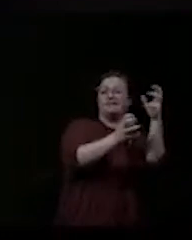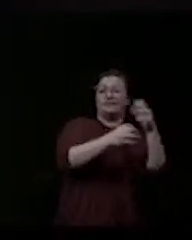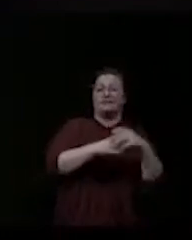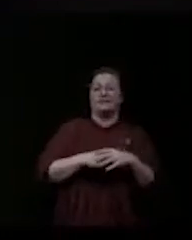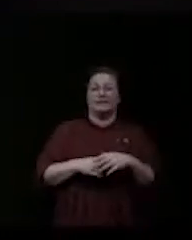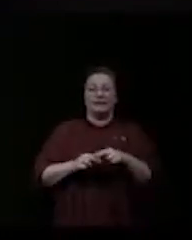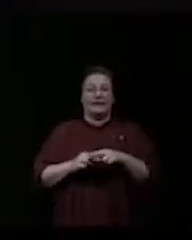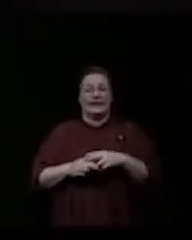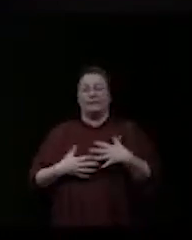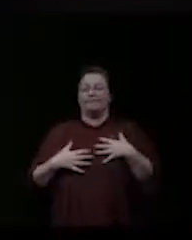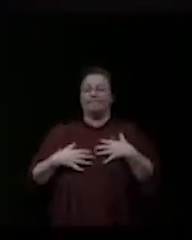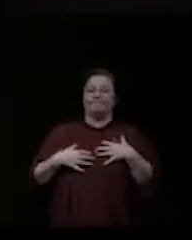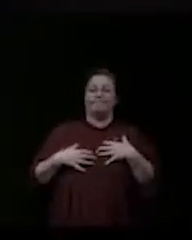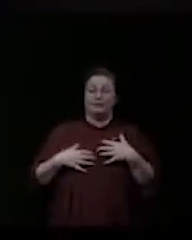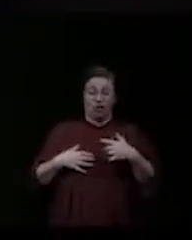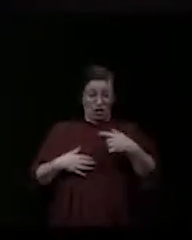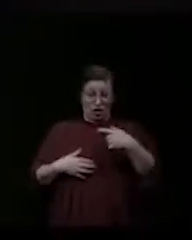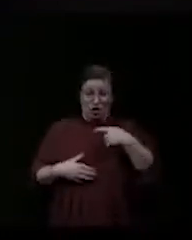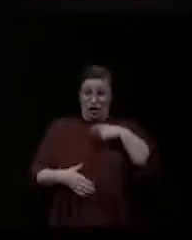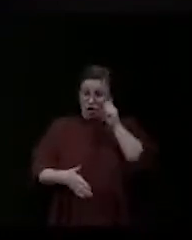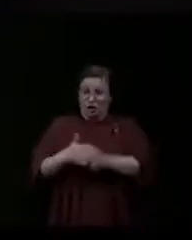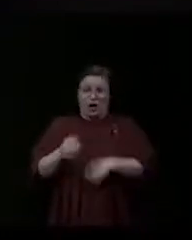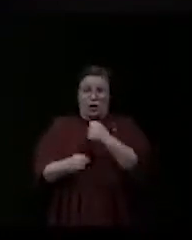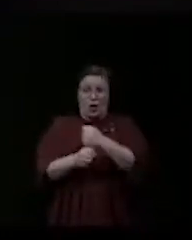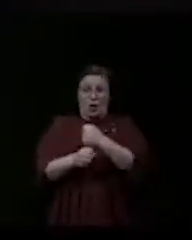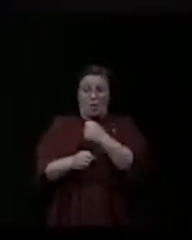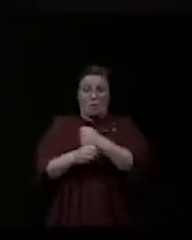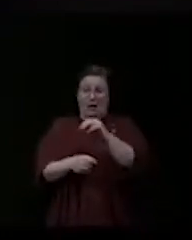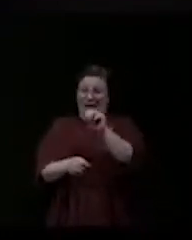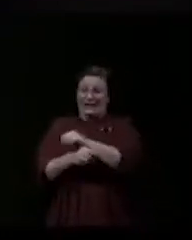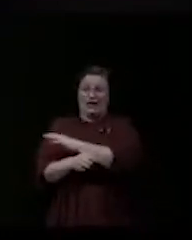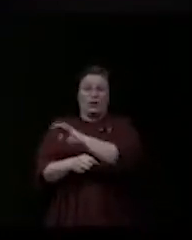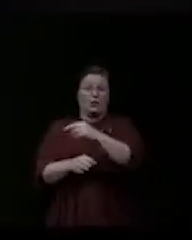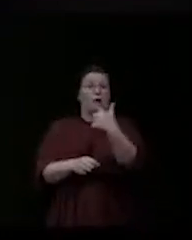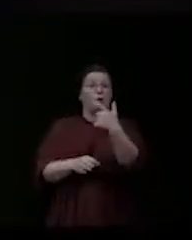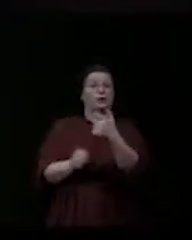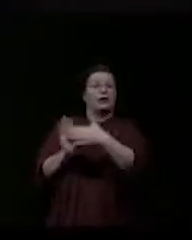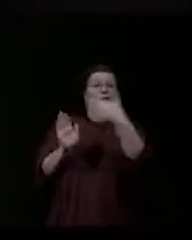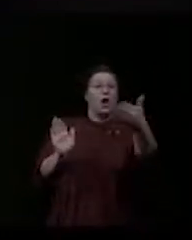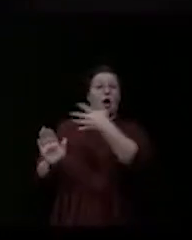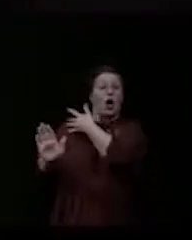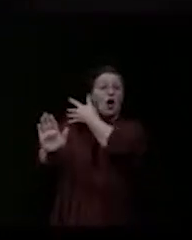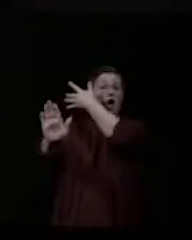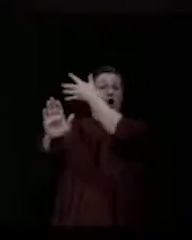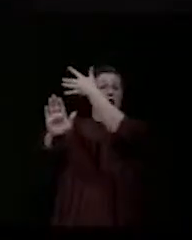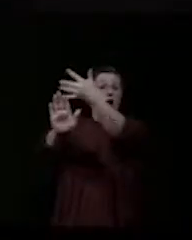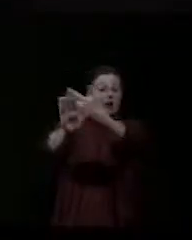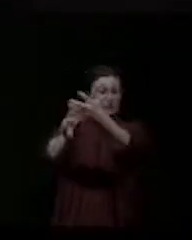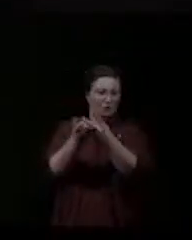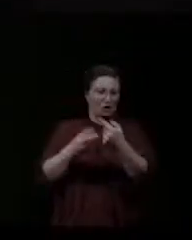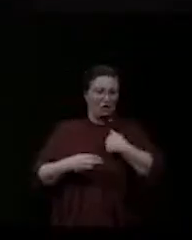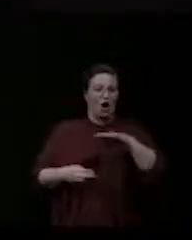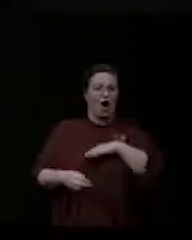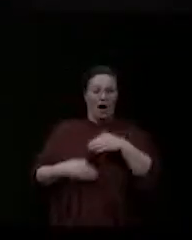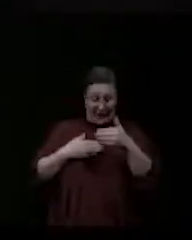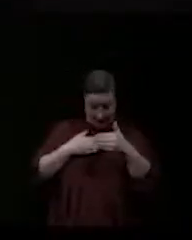I started this work in the 1970s, I tend to take the long view when